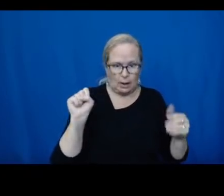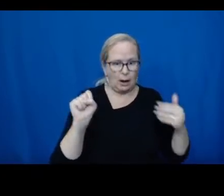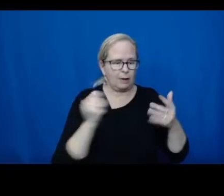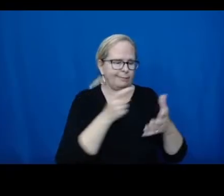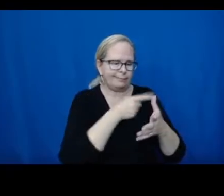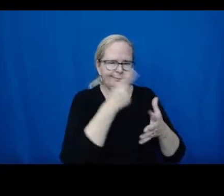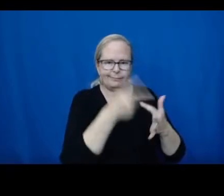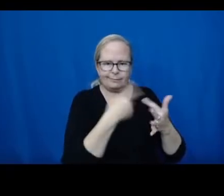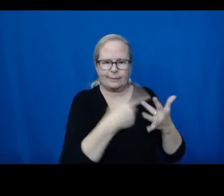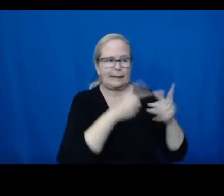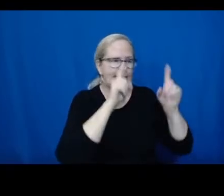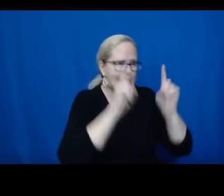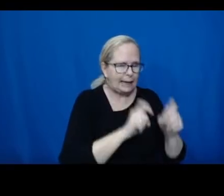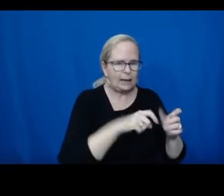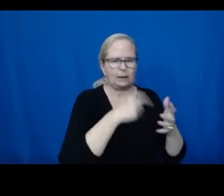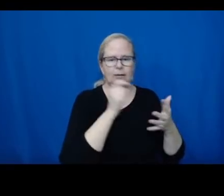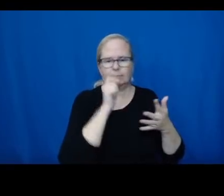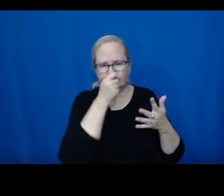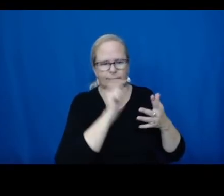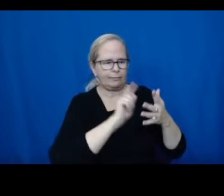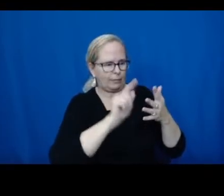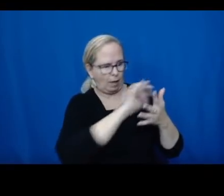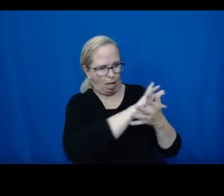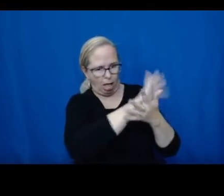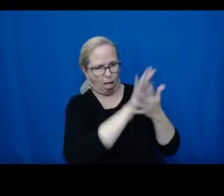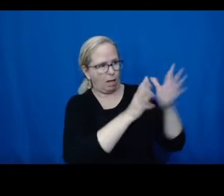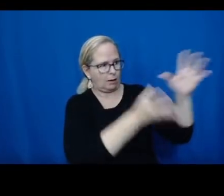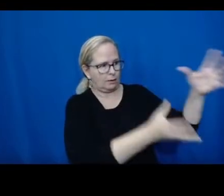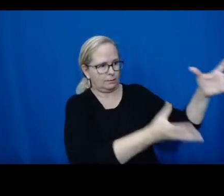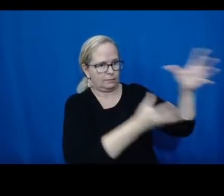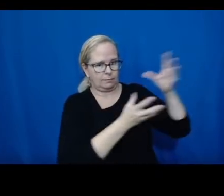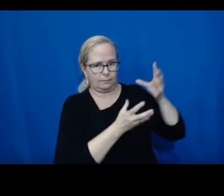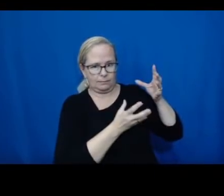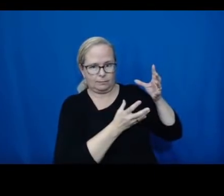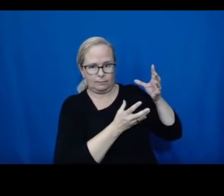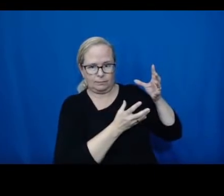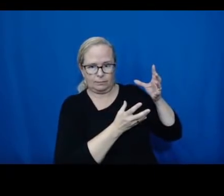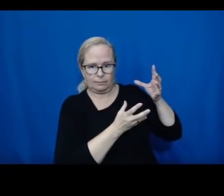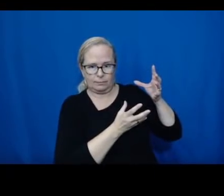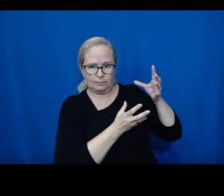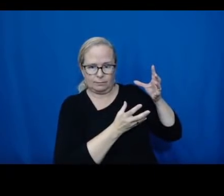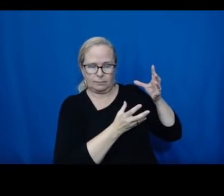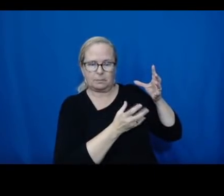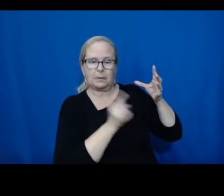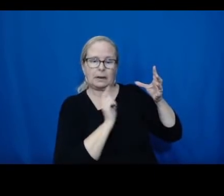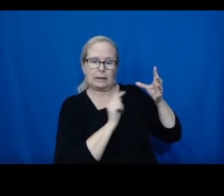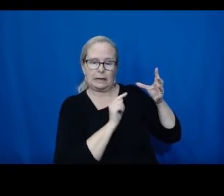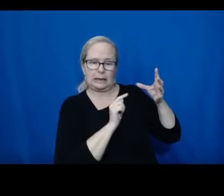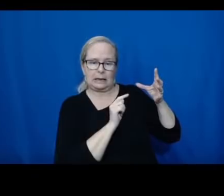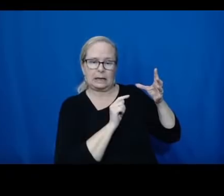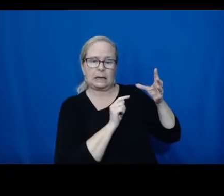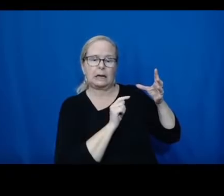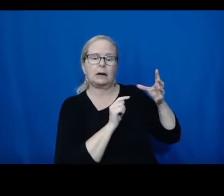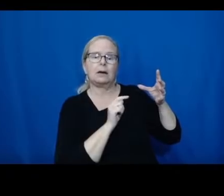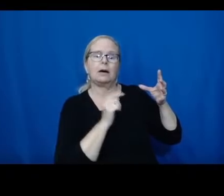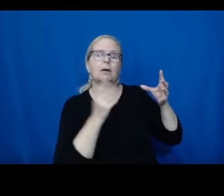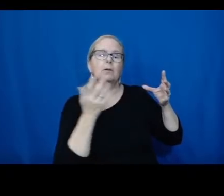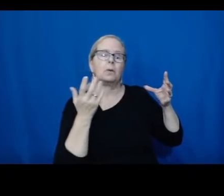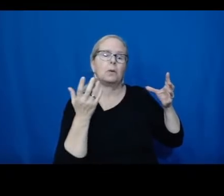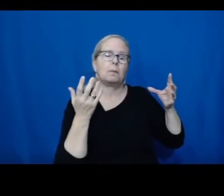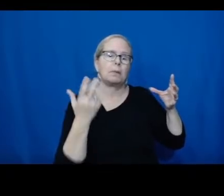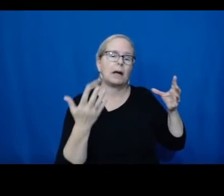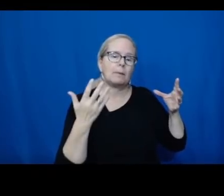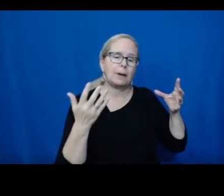up. And that can be smaller if we do use these tools. However, until we get to that